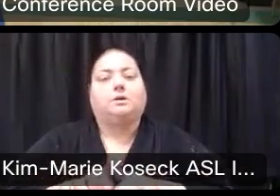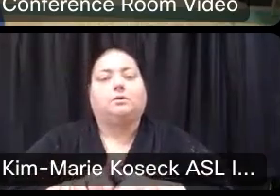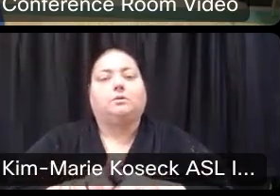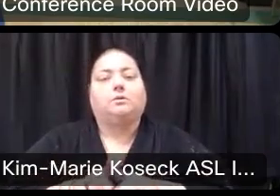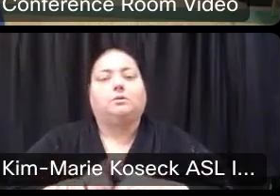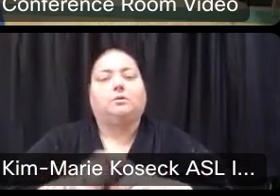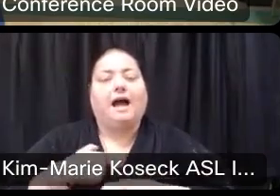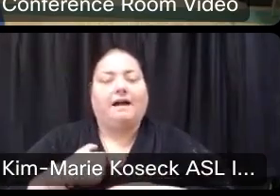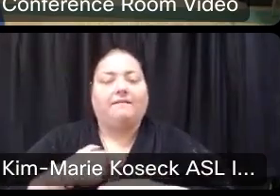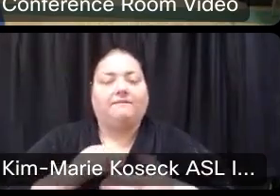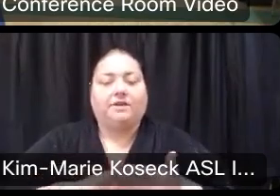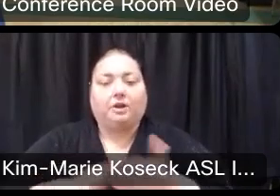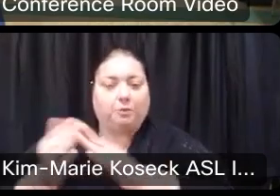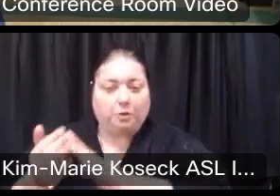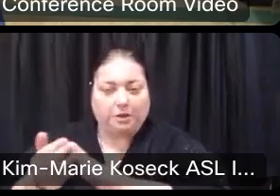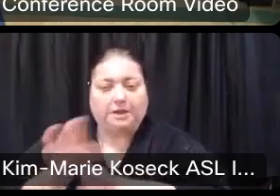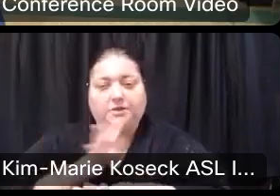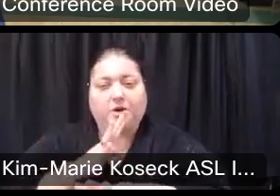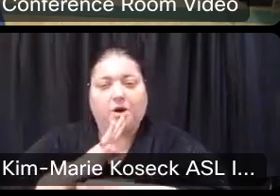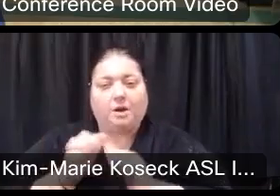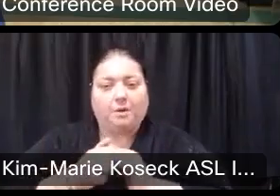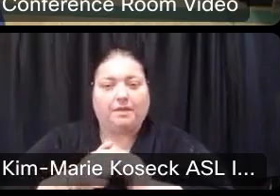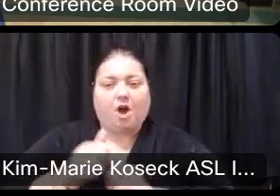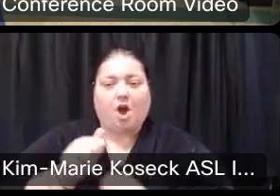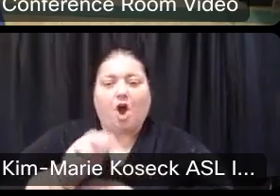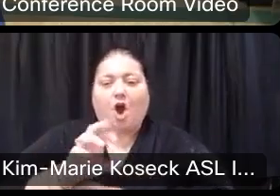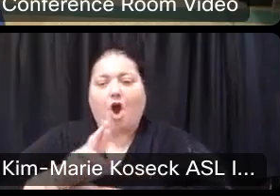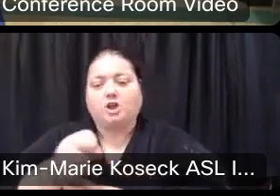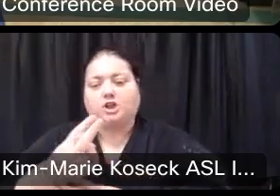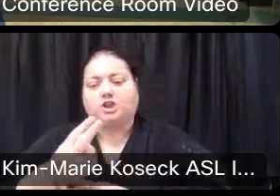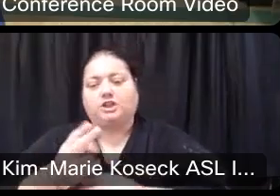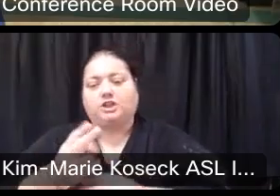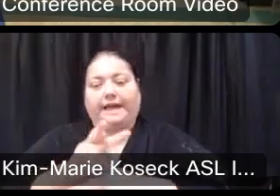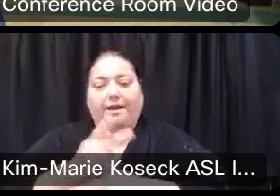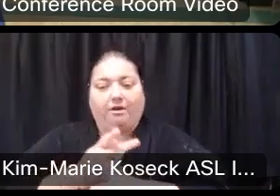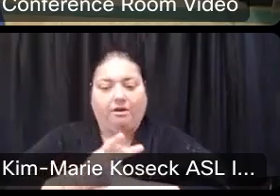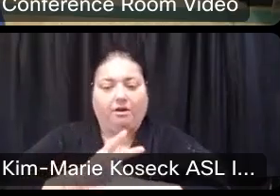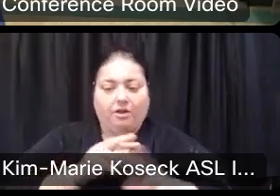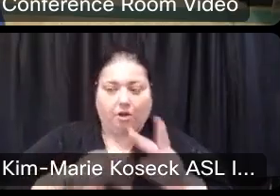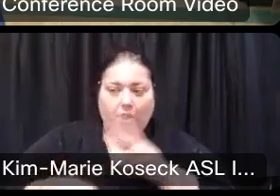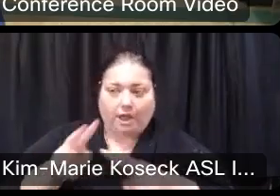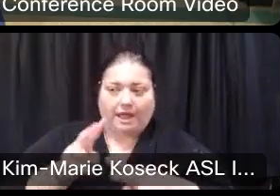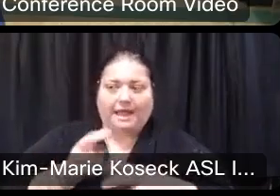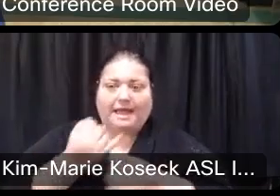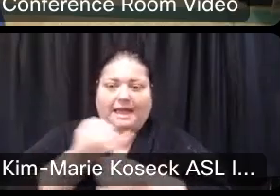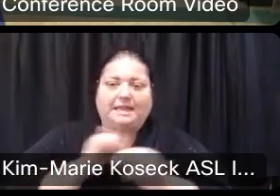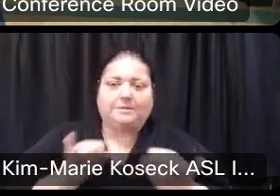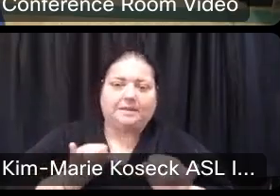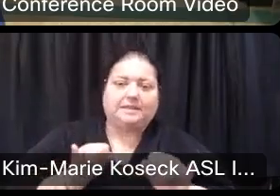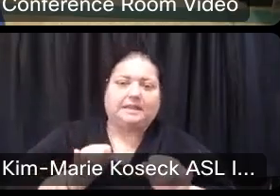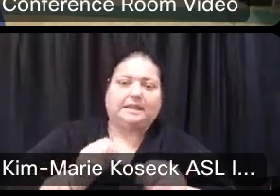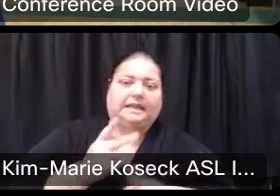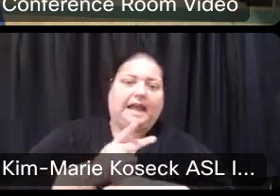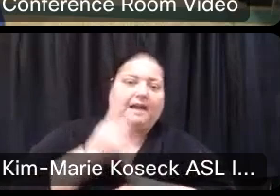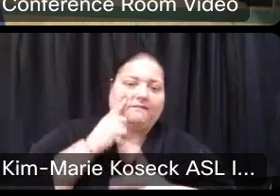a talking to Arch Care because they're really looking into independent living for autism. So